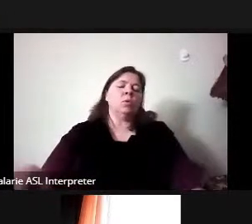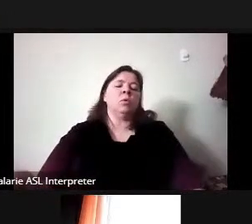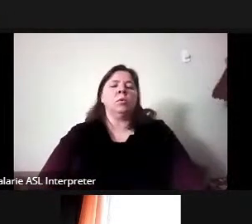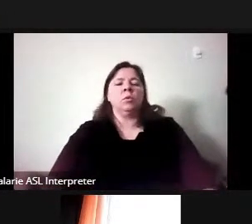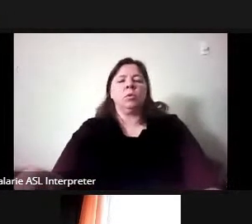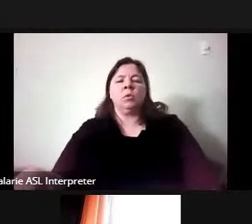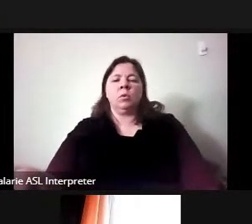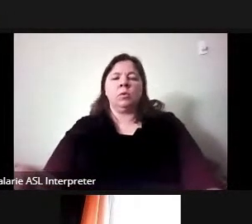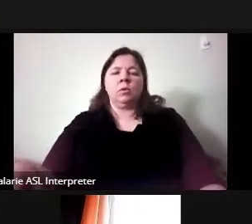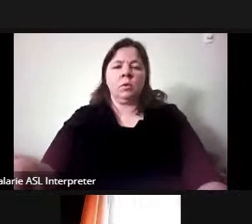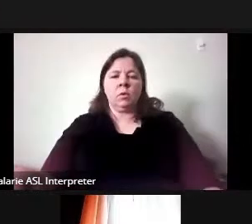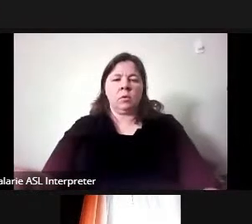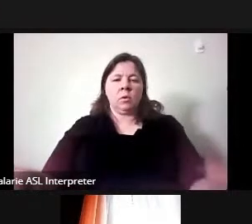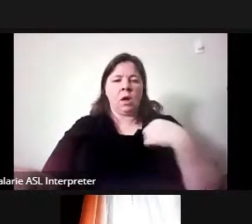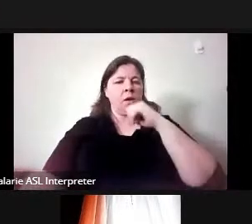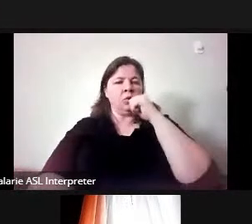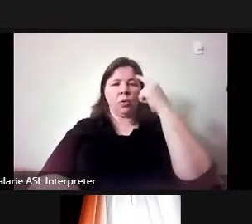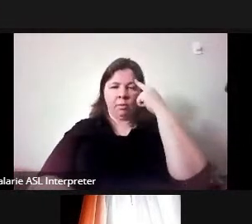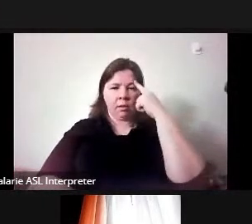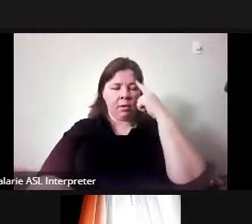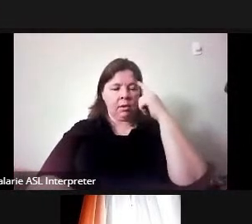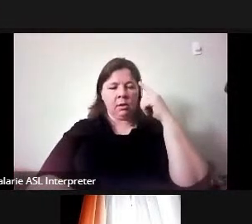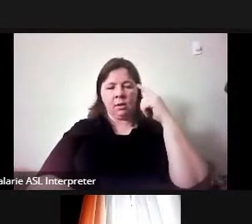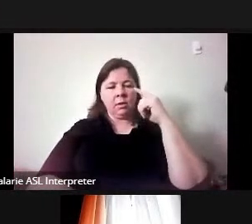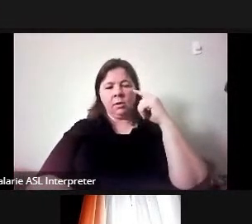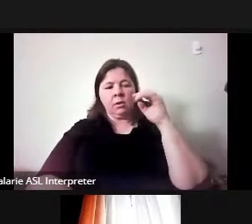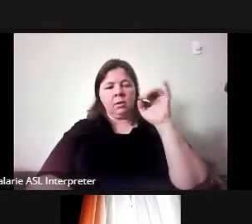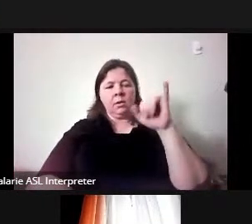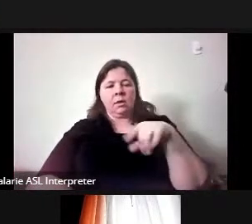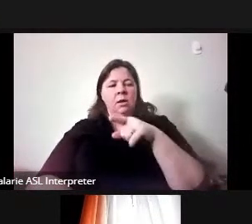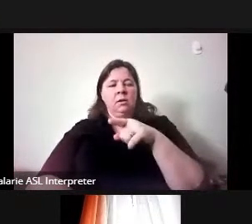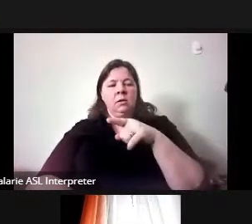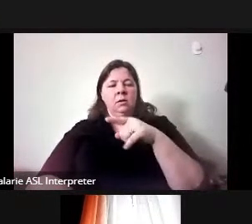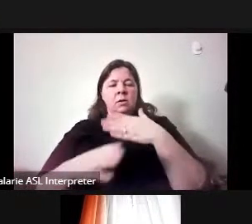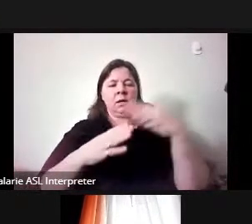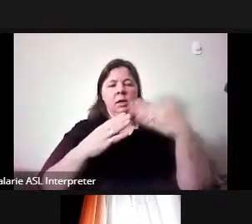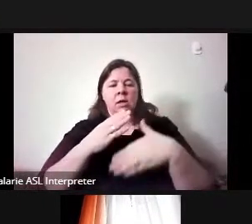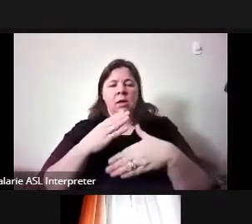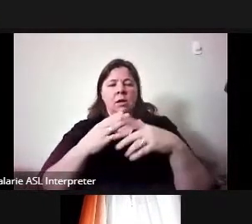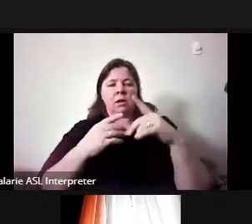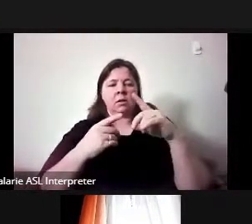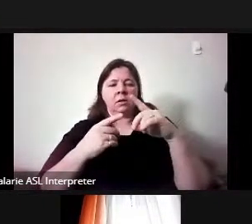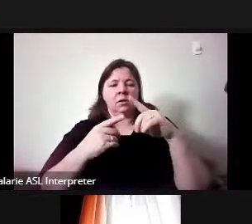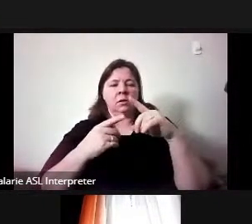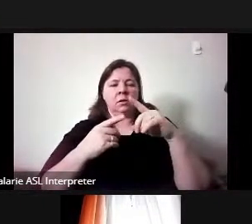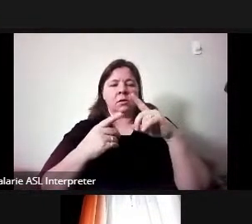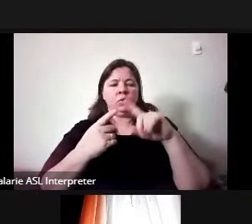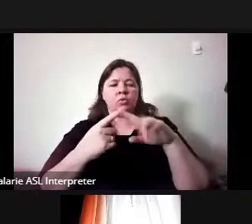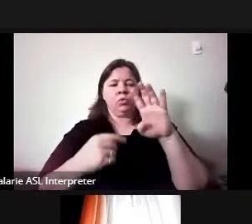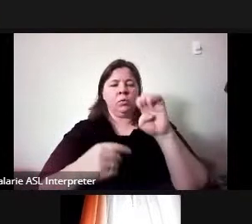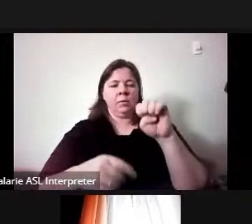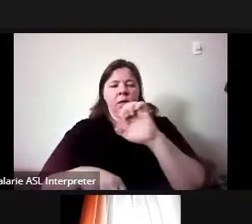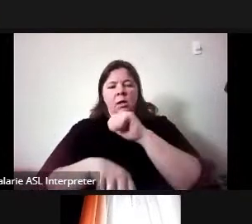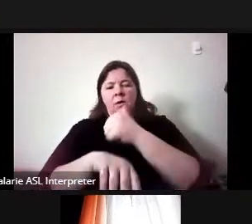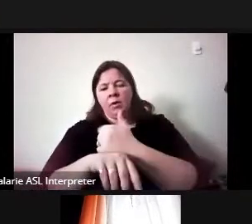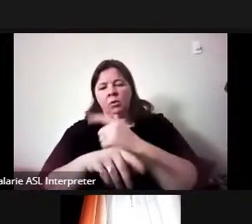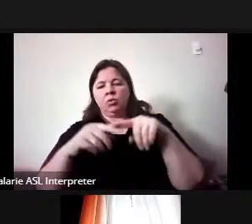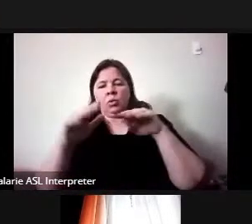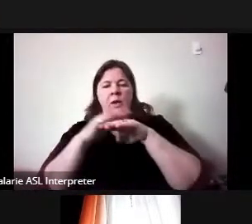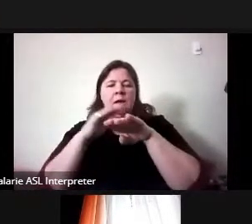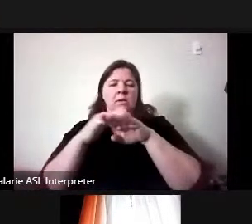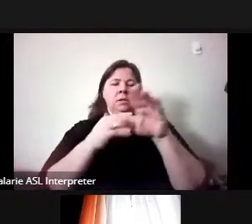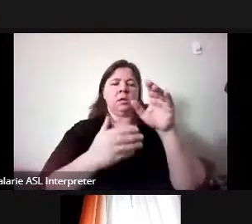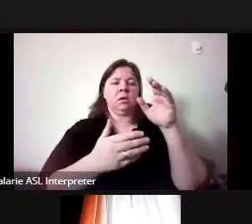don't think it is at the end needed to be a founder to access the lesson